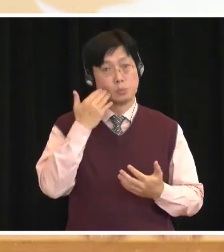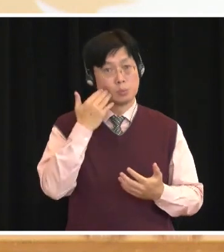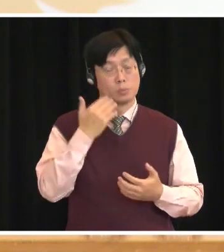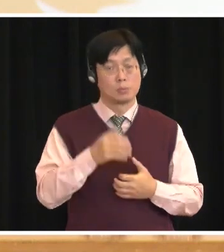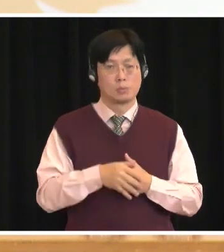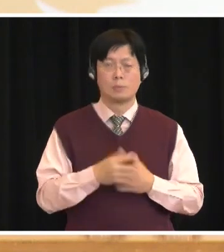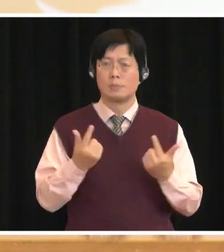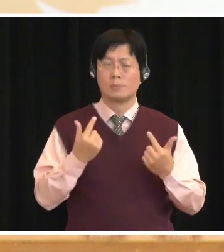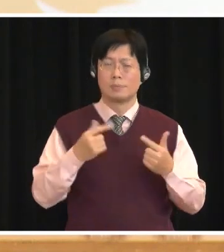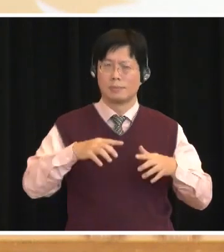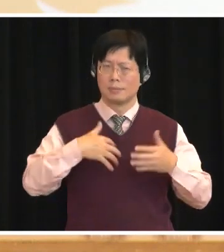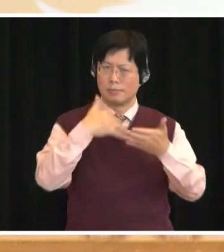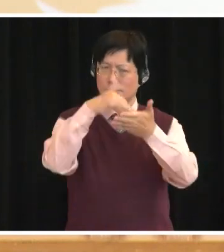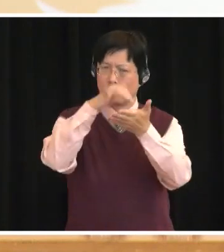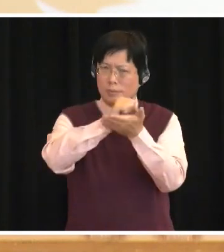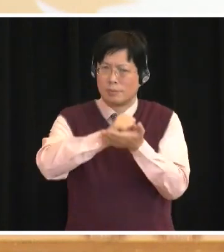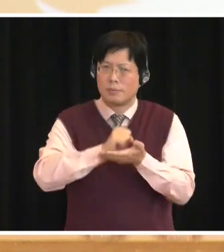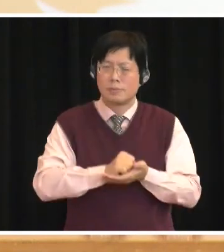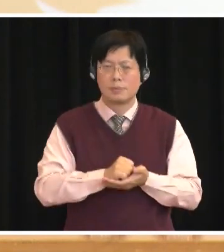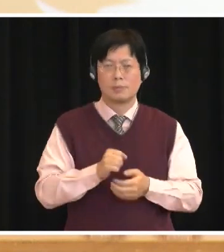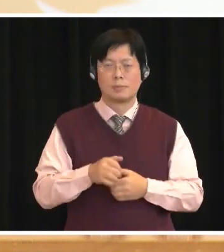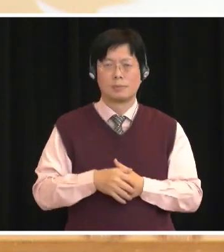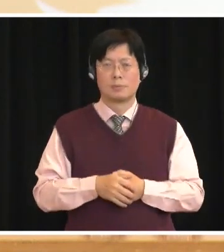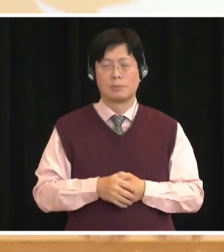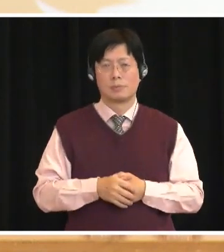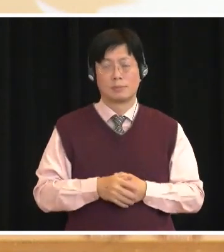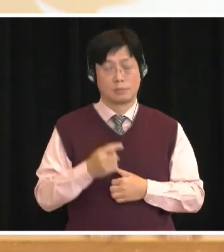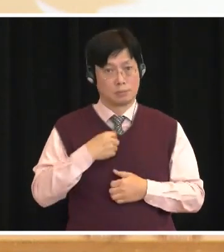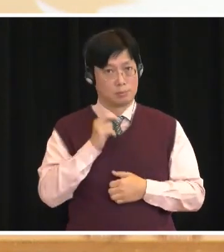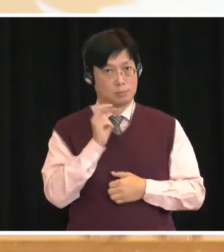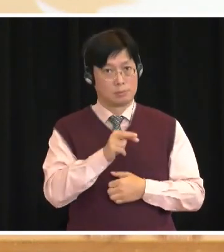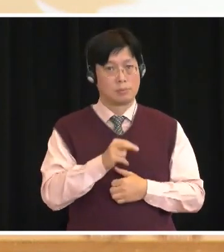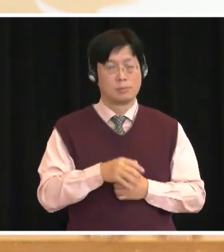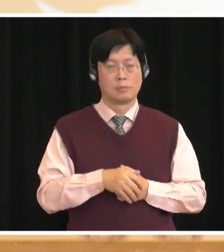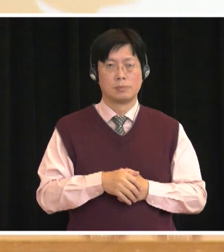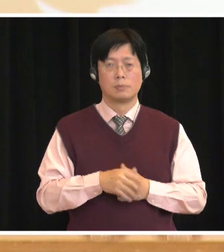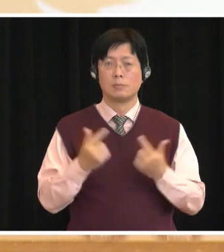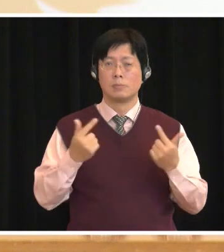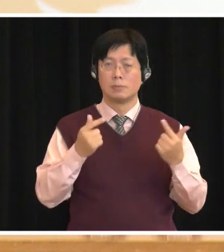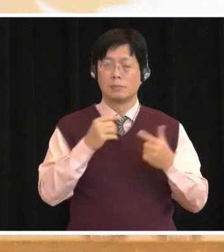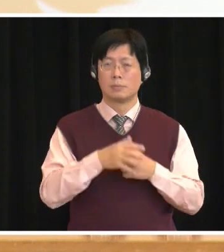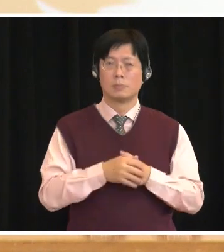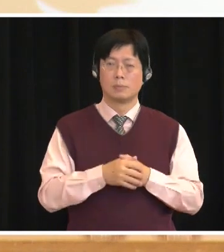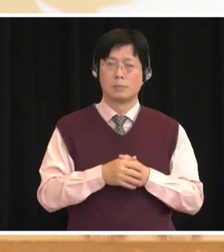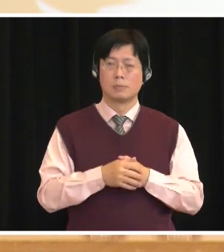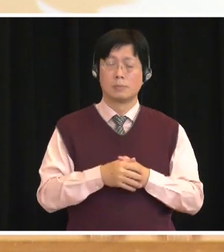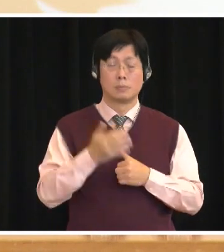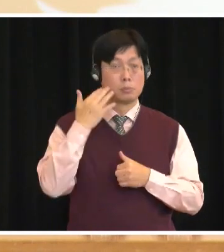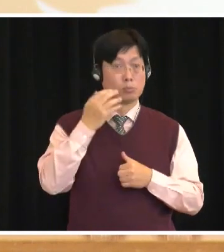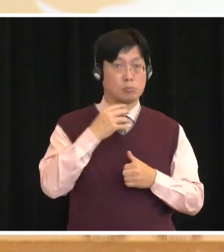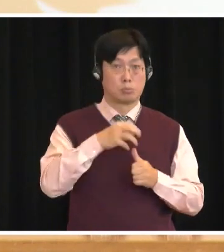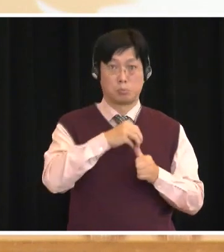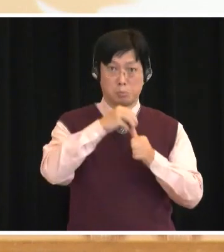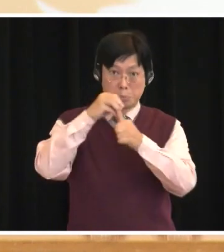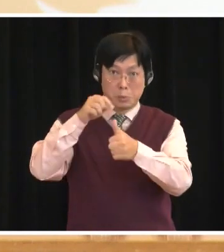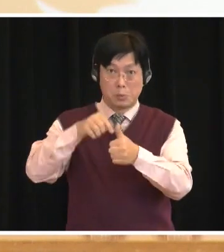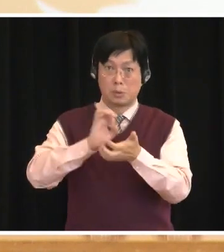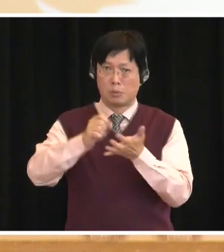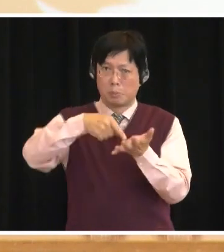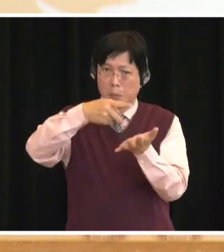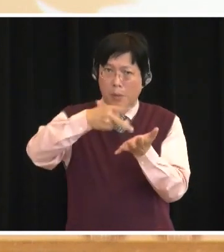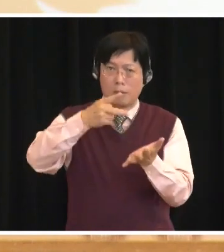in the text of the reports, 1 or 2 times perhaps, but there is no clarification of what diversion is.